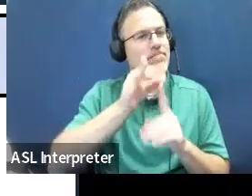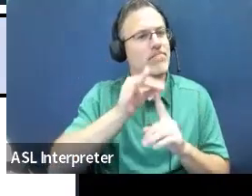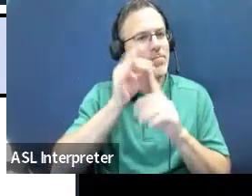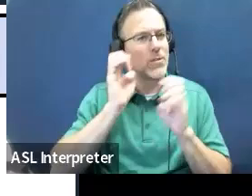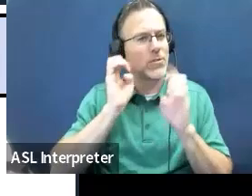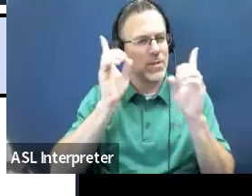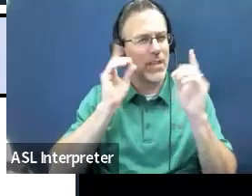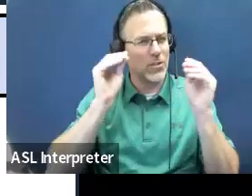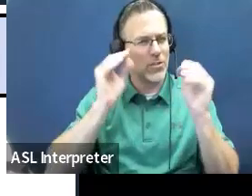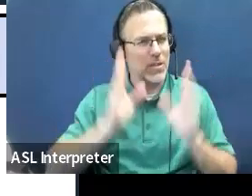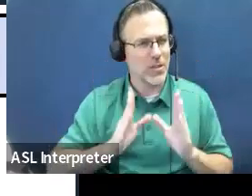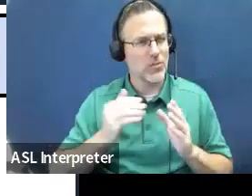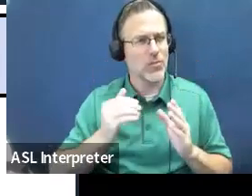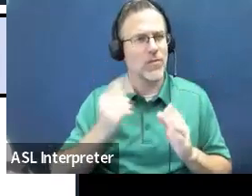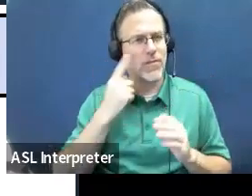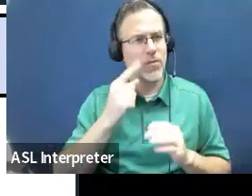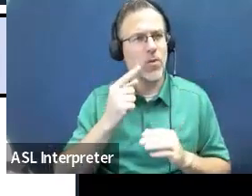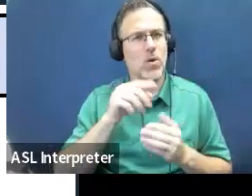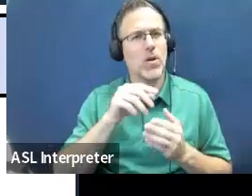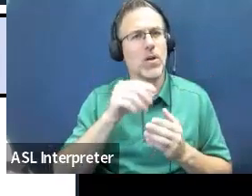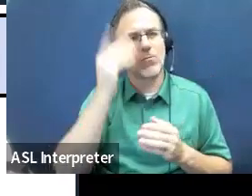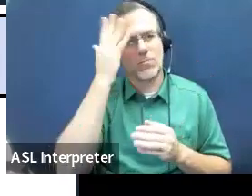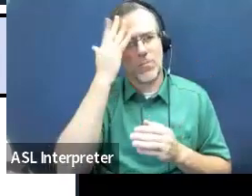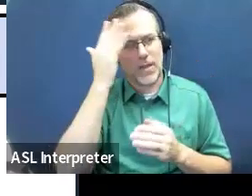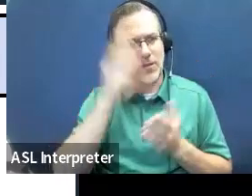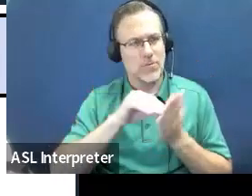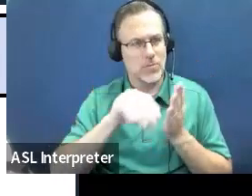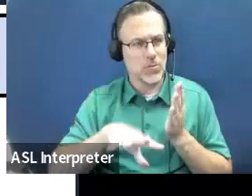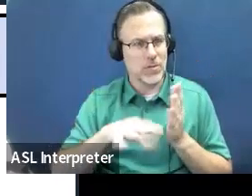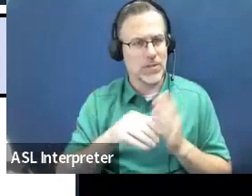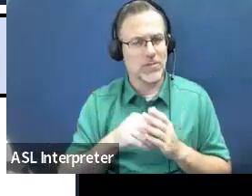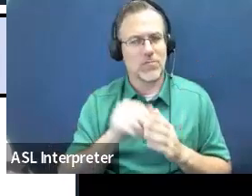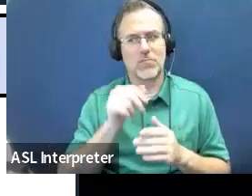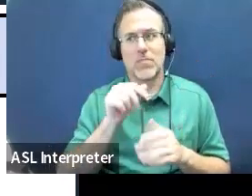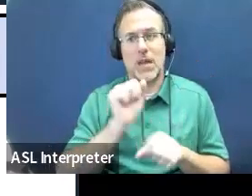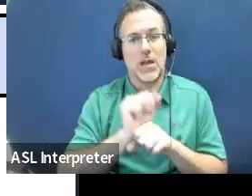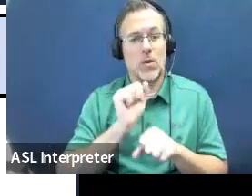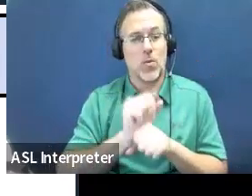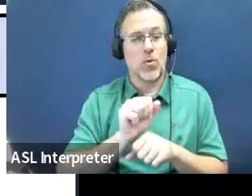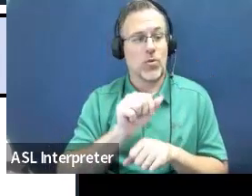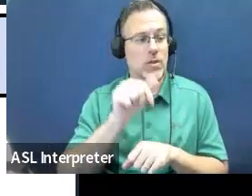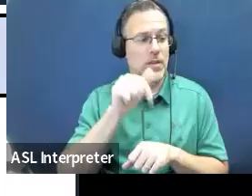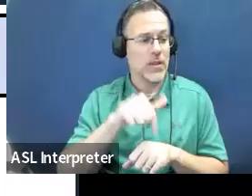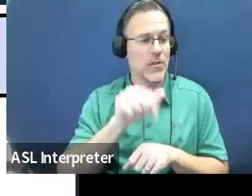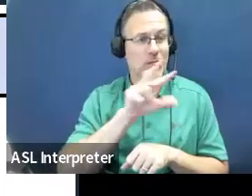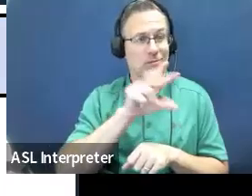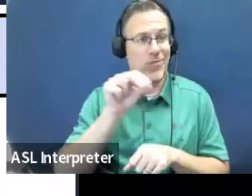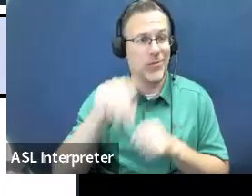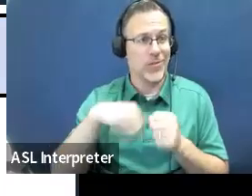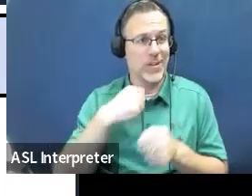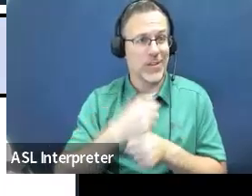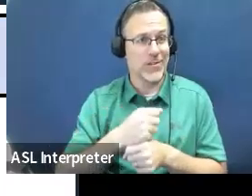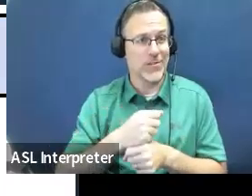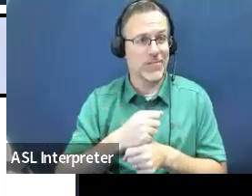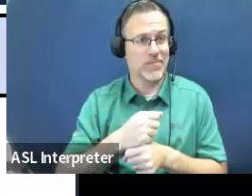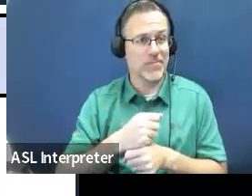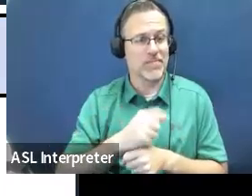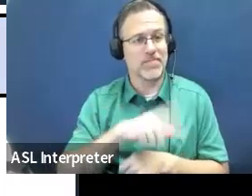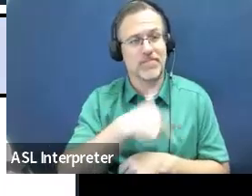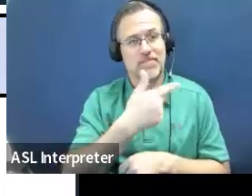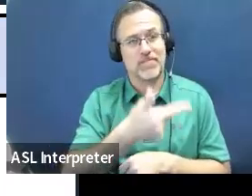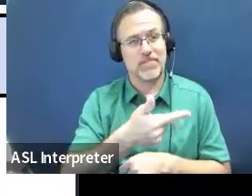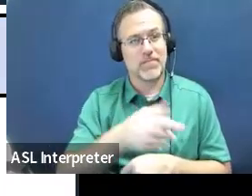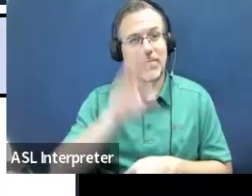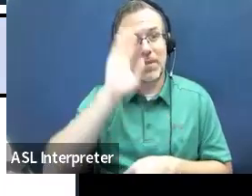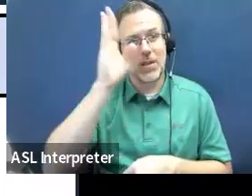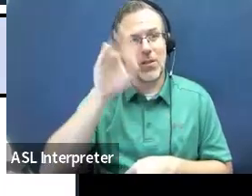with students with autism for 30 years. Thanks, Colette. And then Julie is with us.